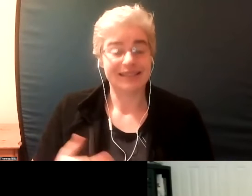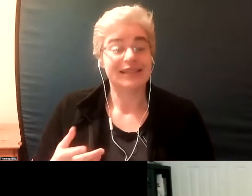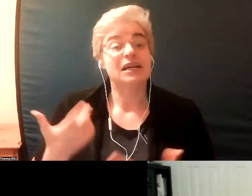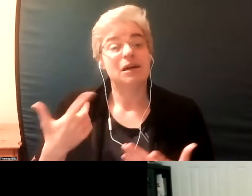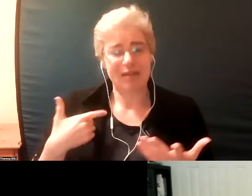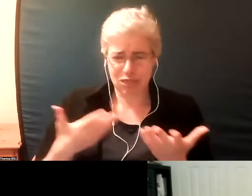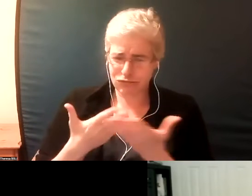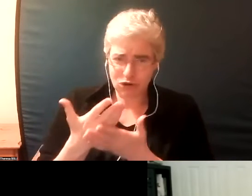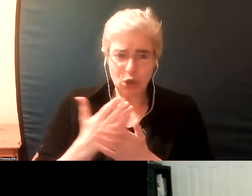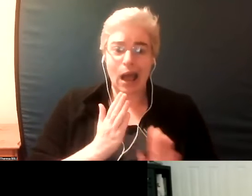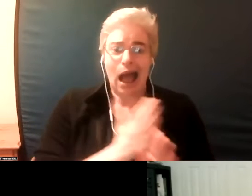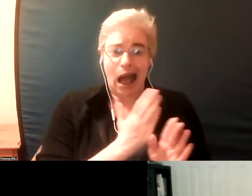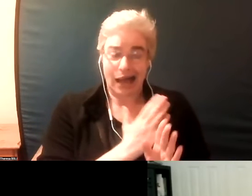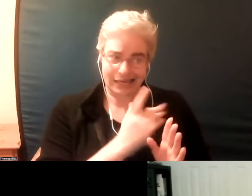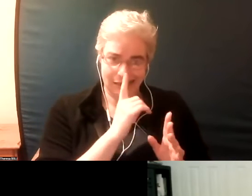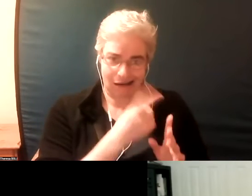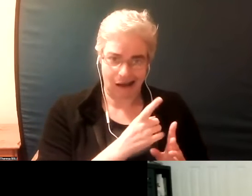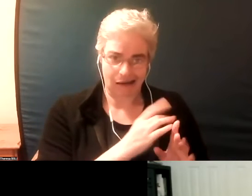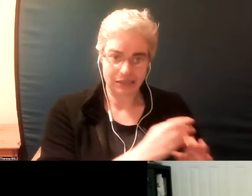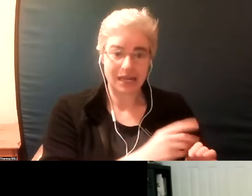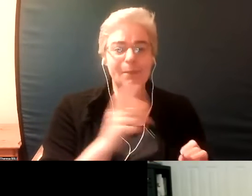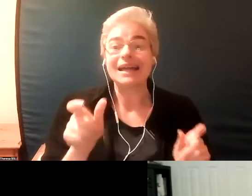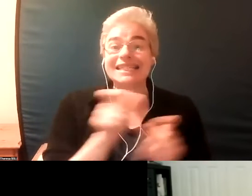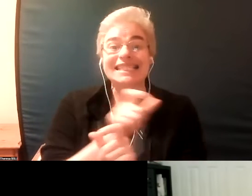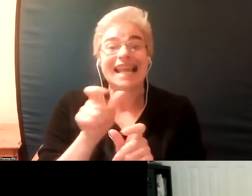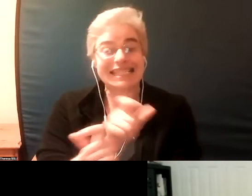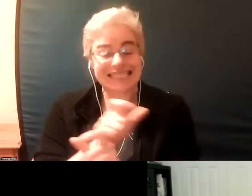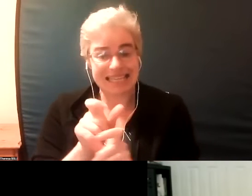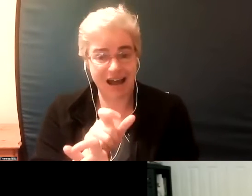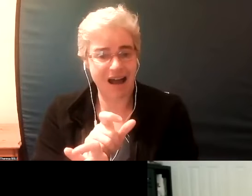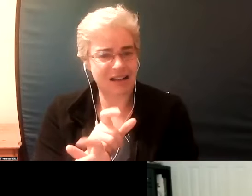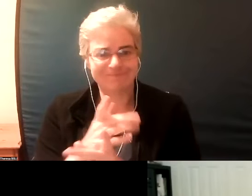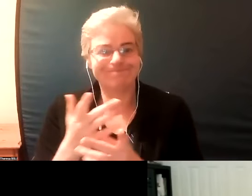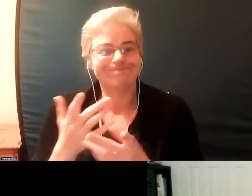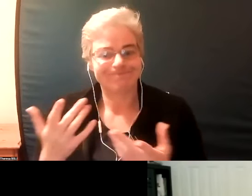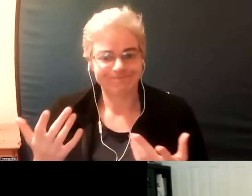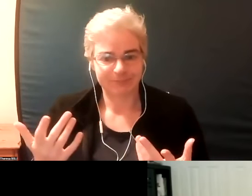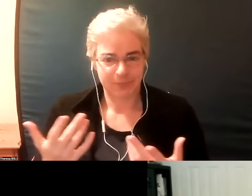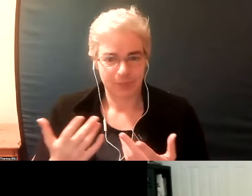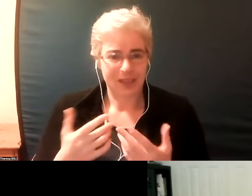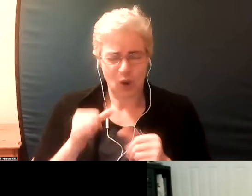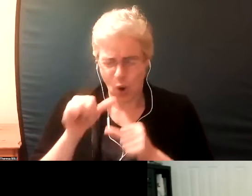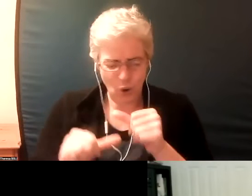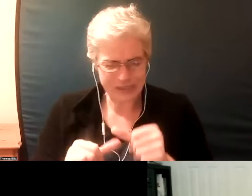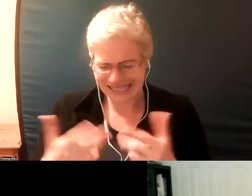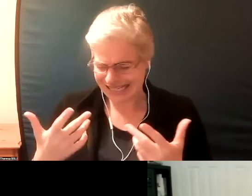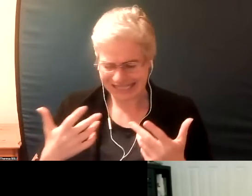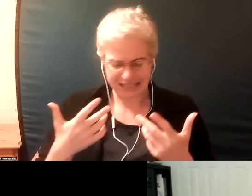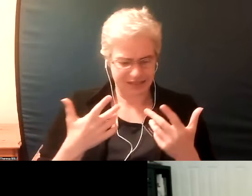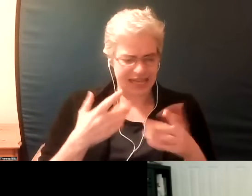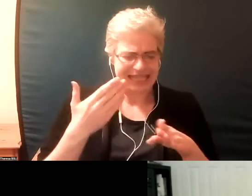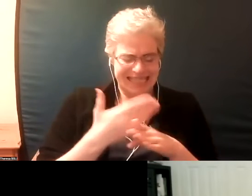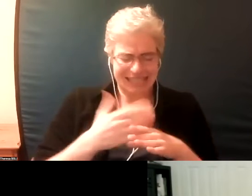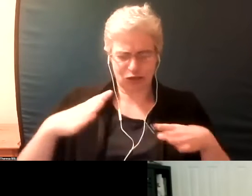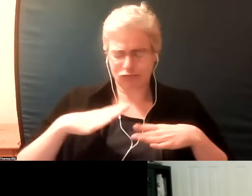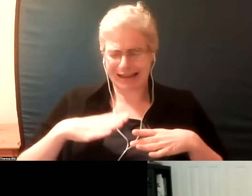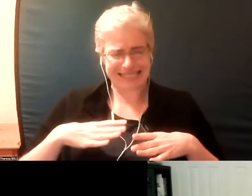that. But this dyslexia thing of ordering, of getting a task